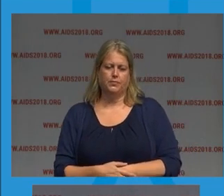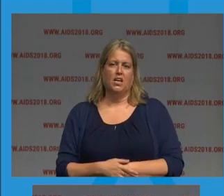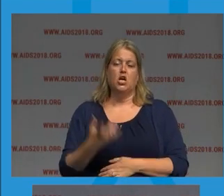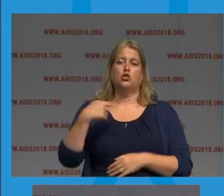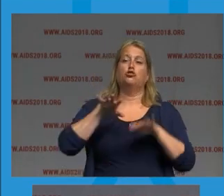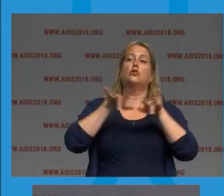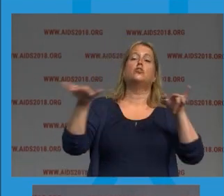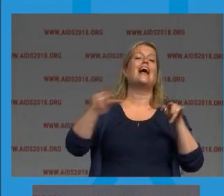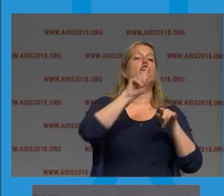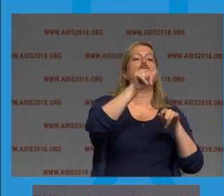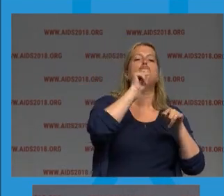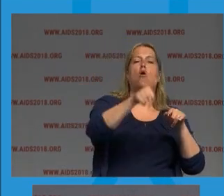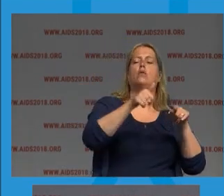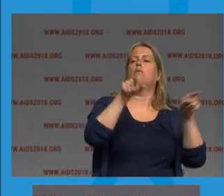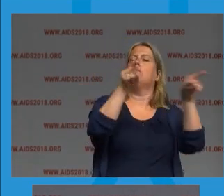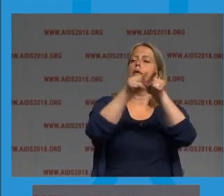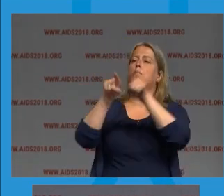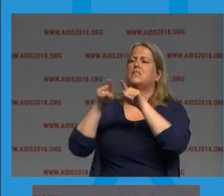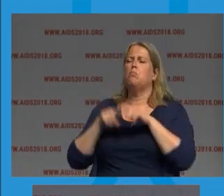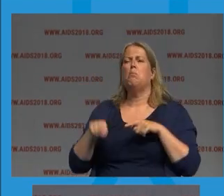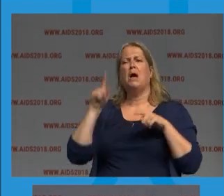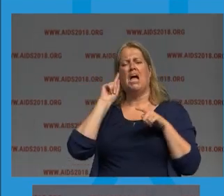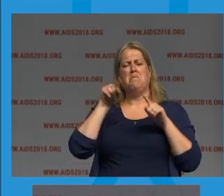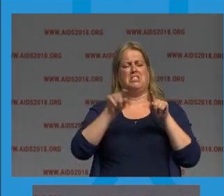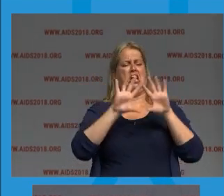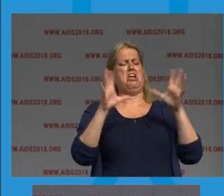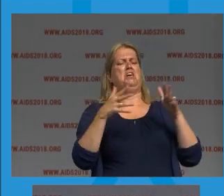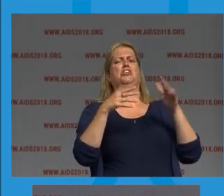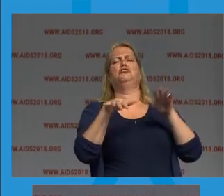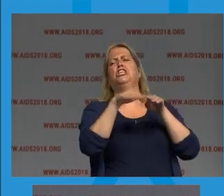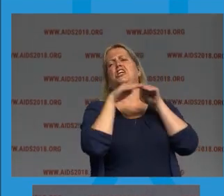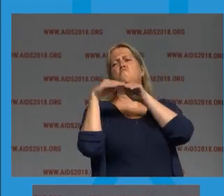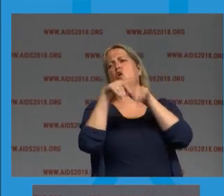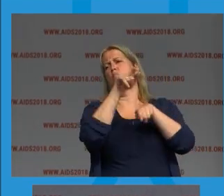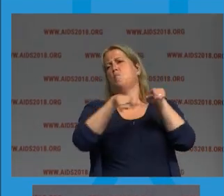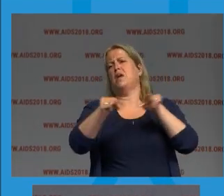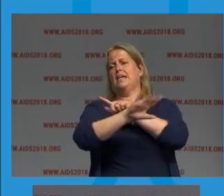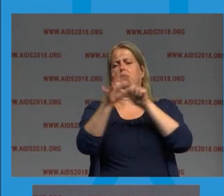this term of the general population. Because I think